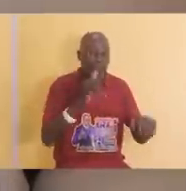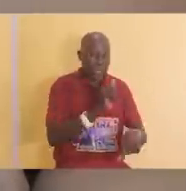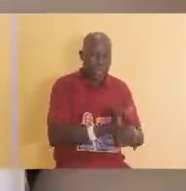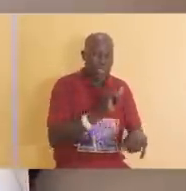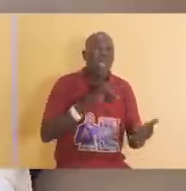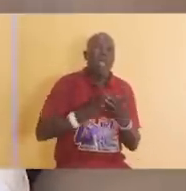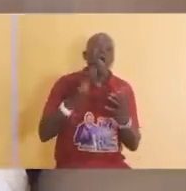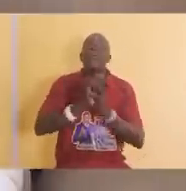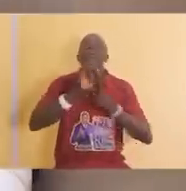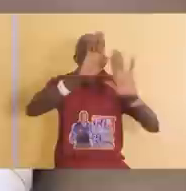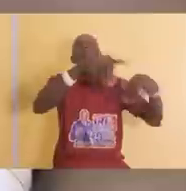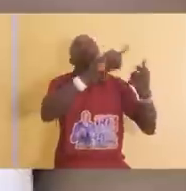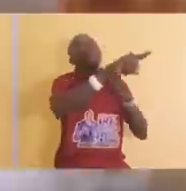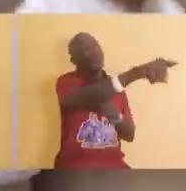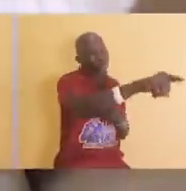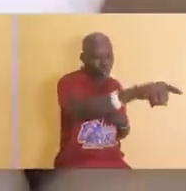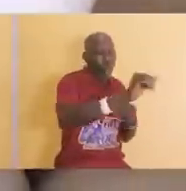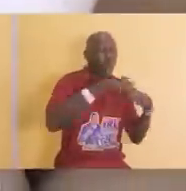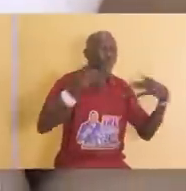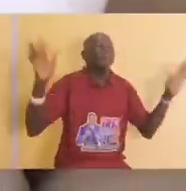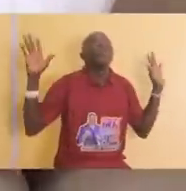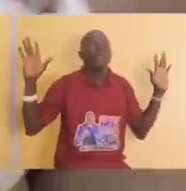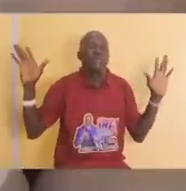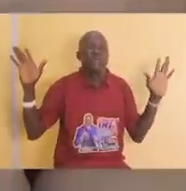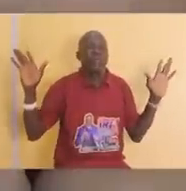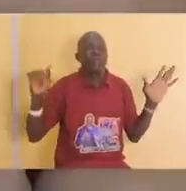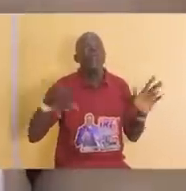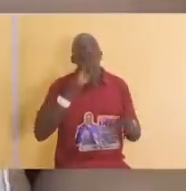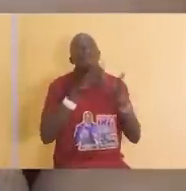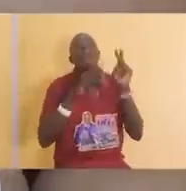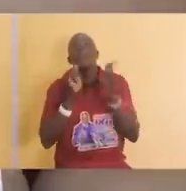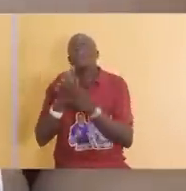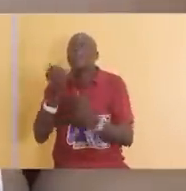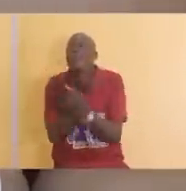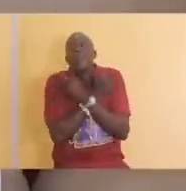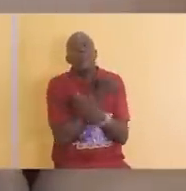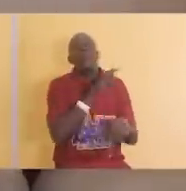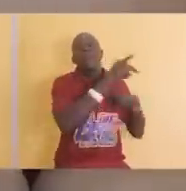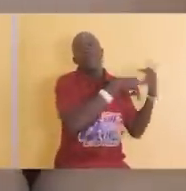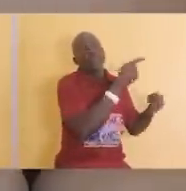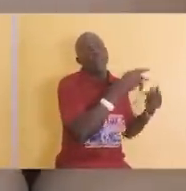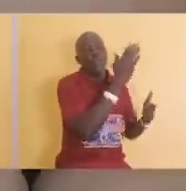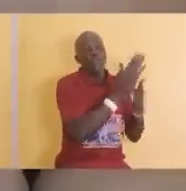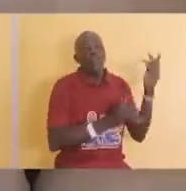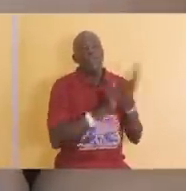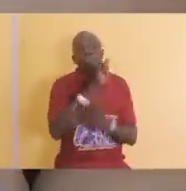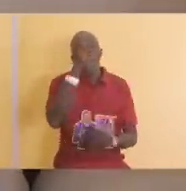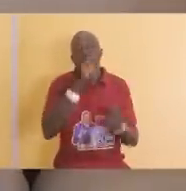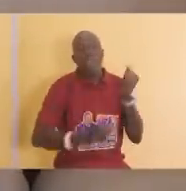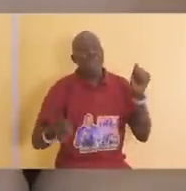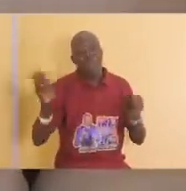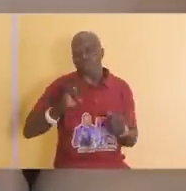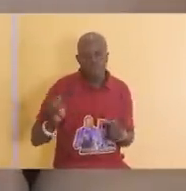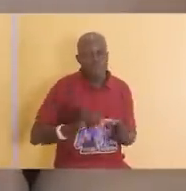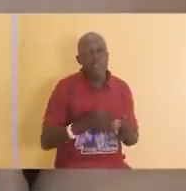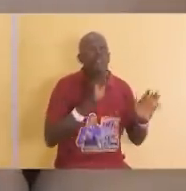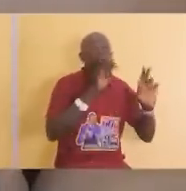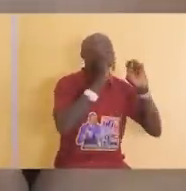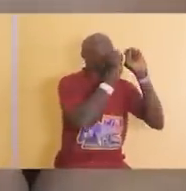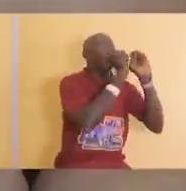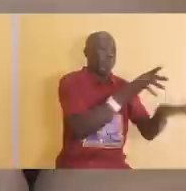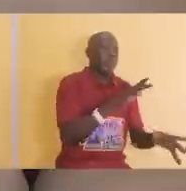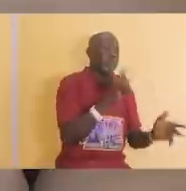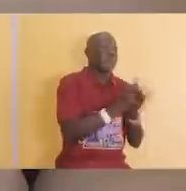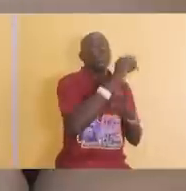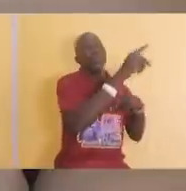We'll finish it. I'll give it to you. That's all. I want to buy a friend. And the people that love the prophet. I want to watch every Monday. The people, every Monday, they will